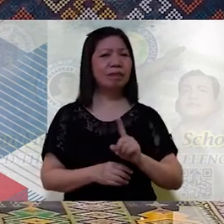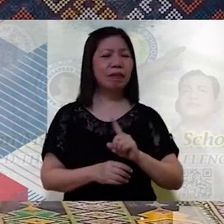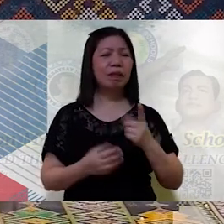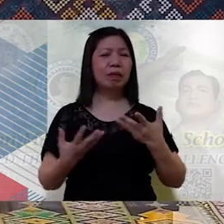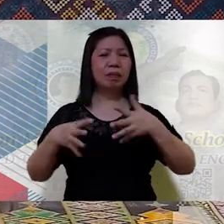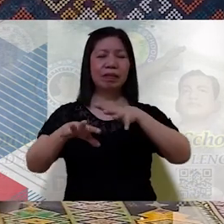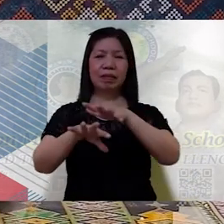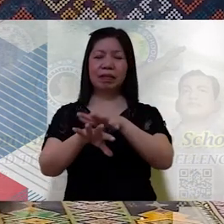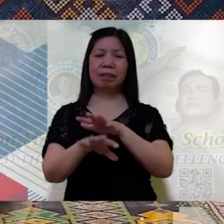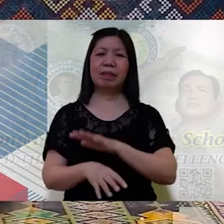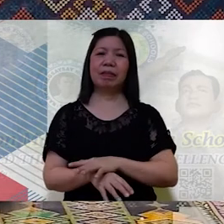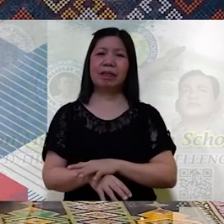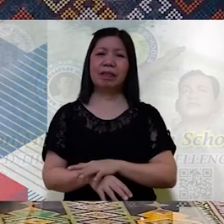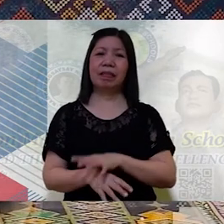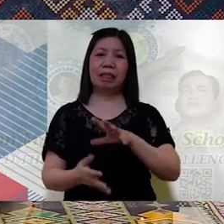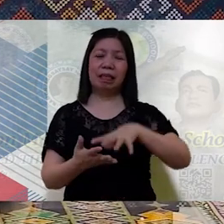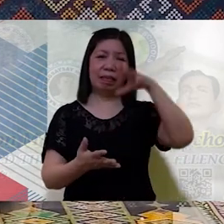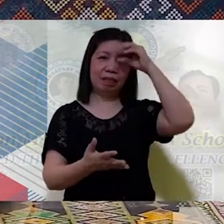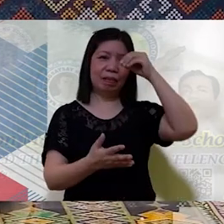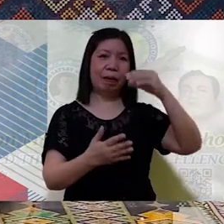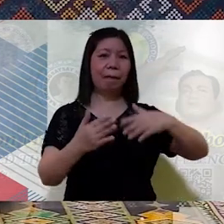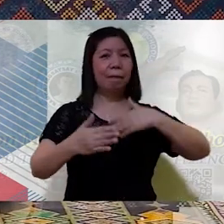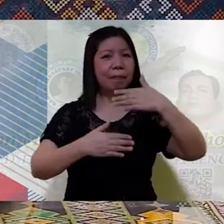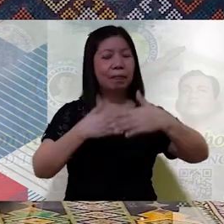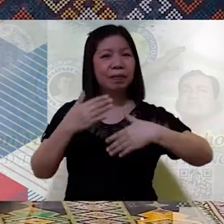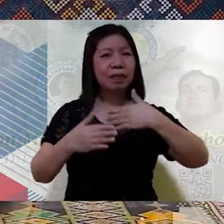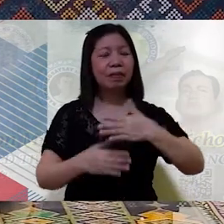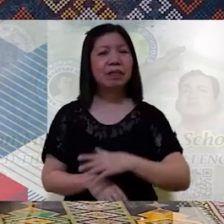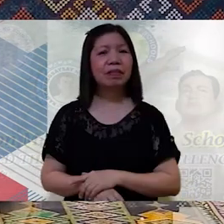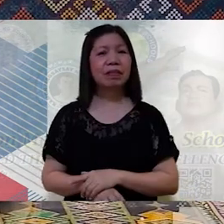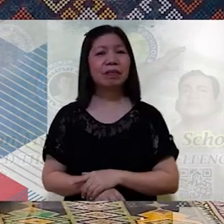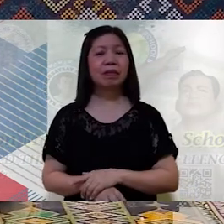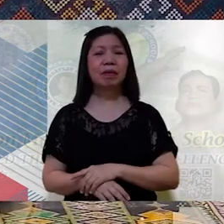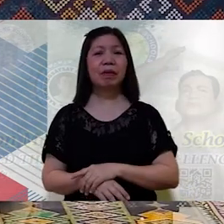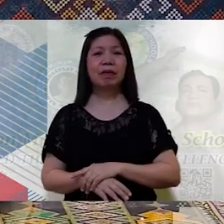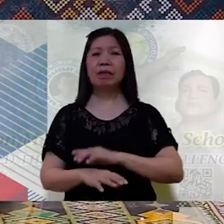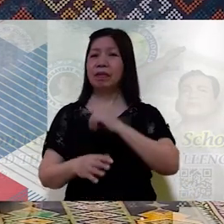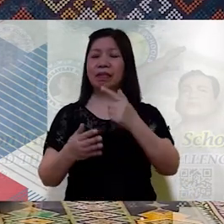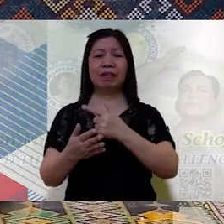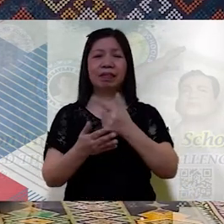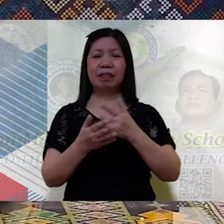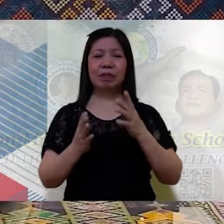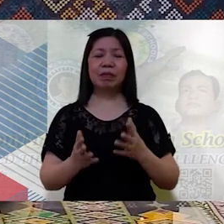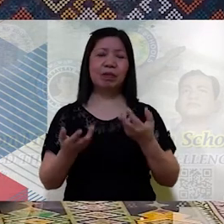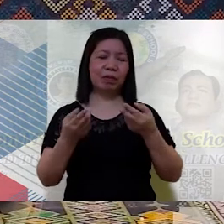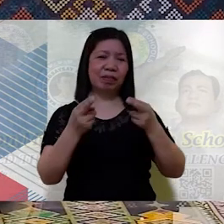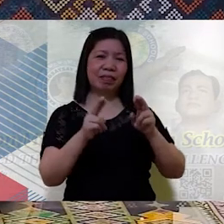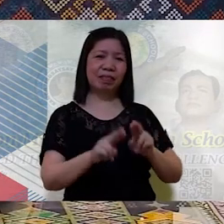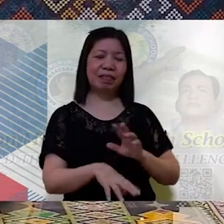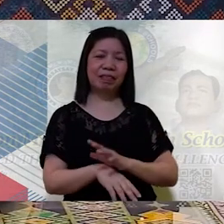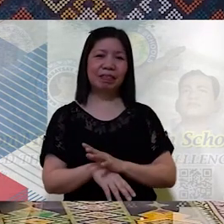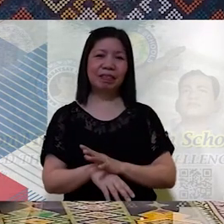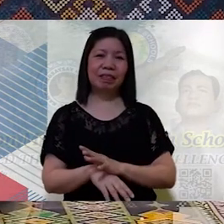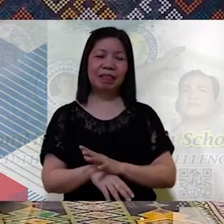whose participation in the learning process for our graduates have resulted